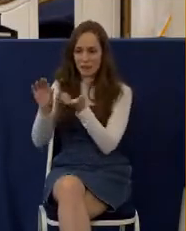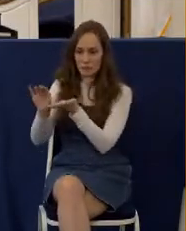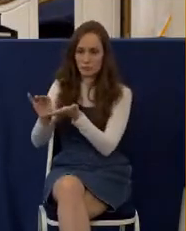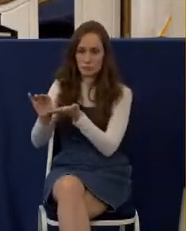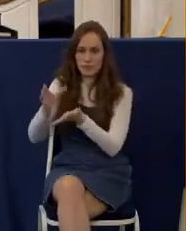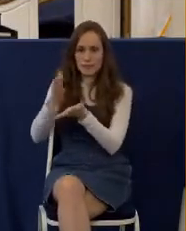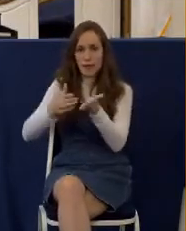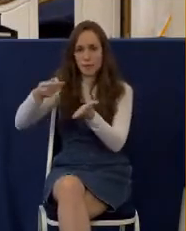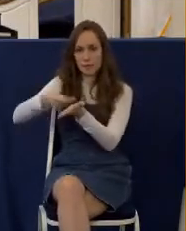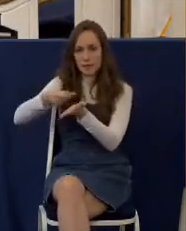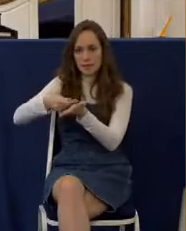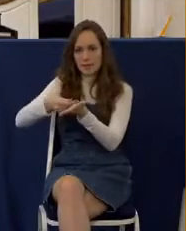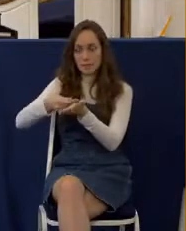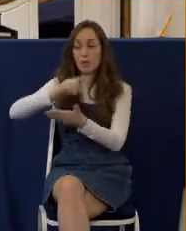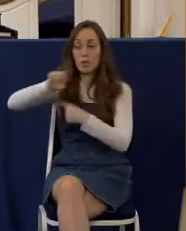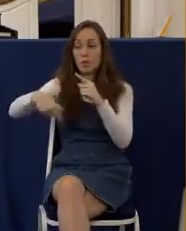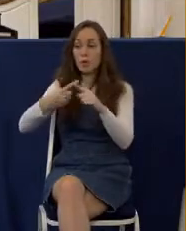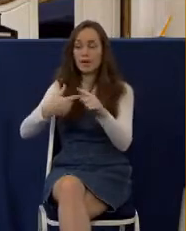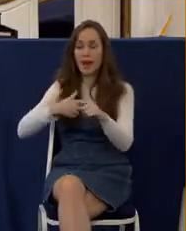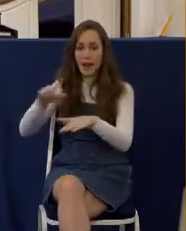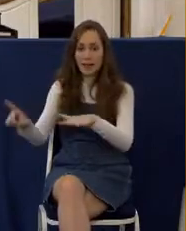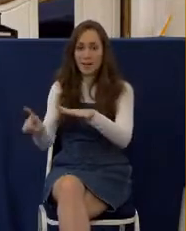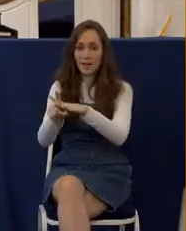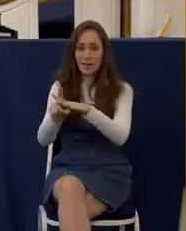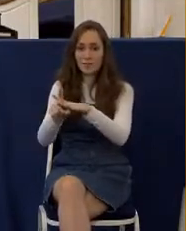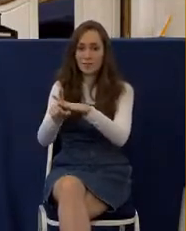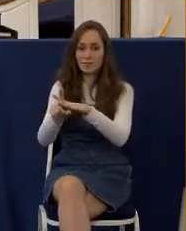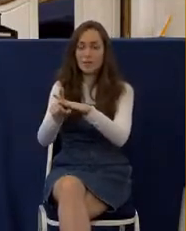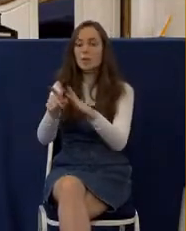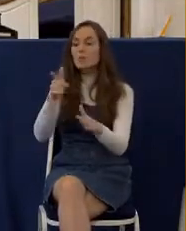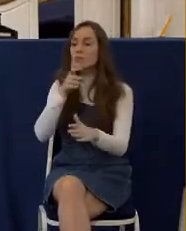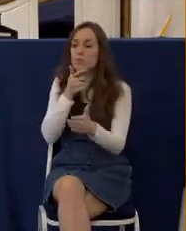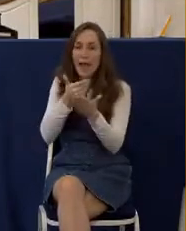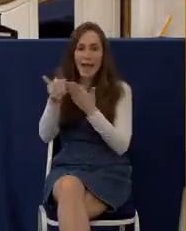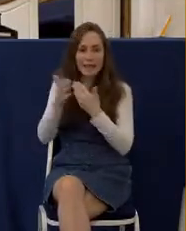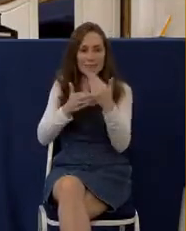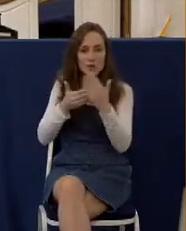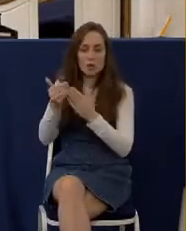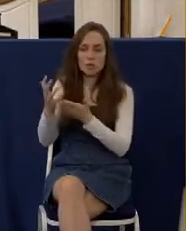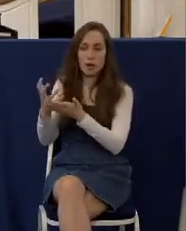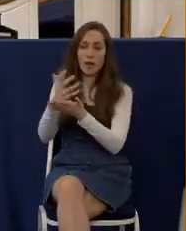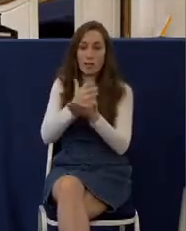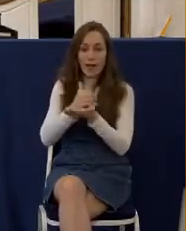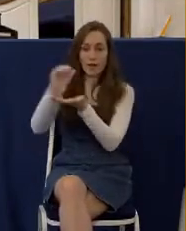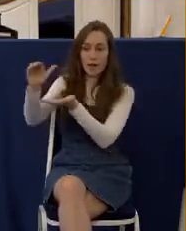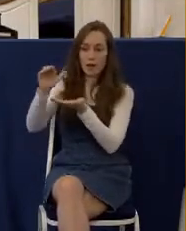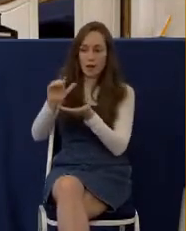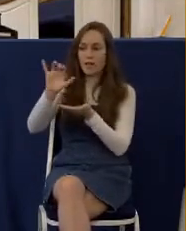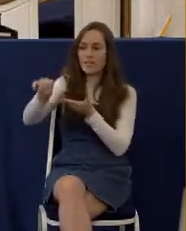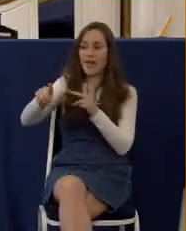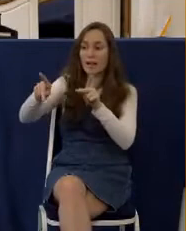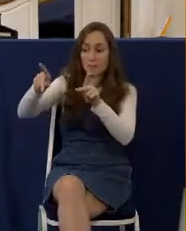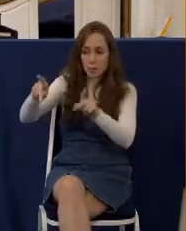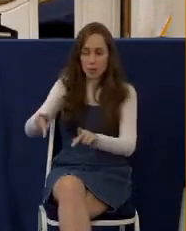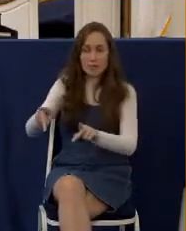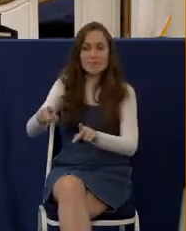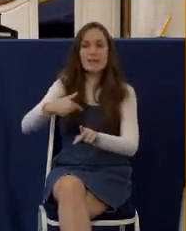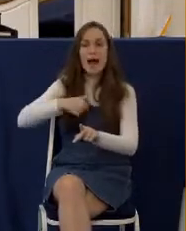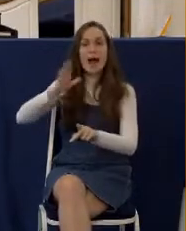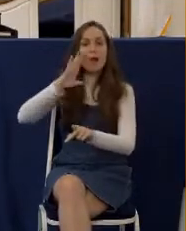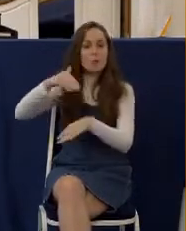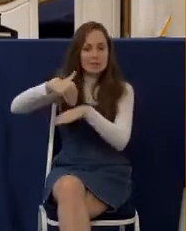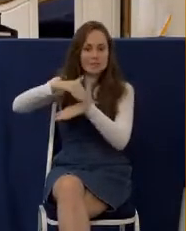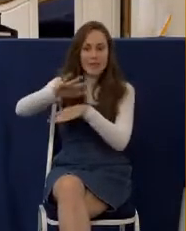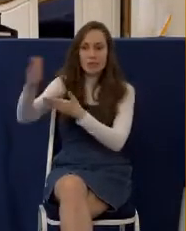come. And when I come, whomsoever ye shall approve by your letter, them will I send to bring your liberality unto